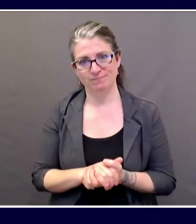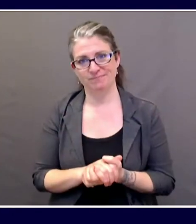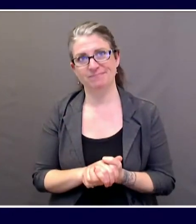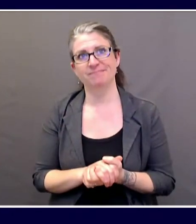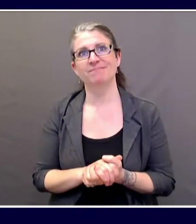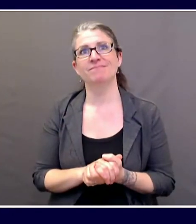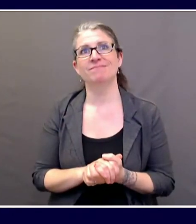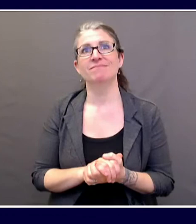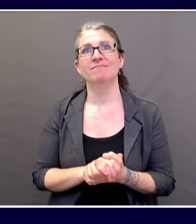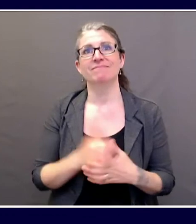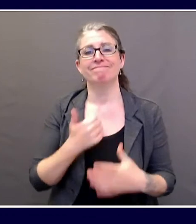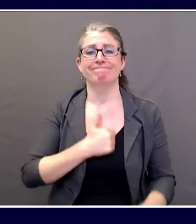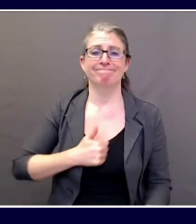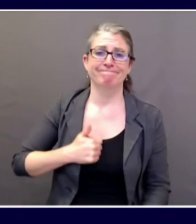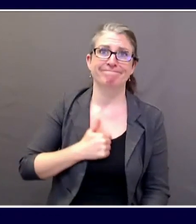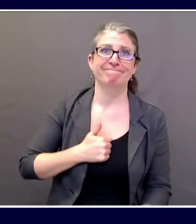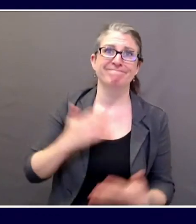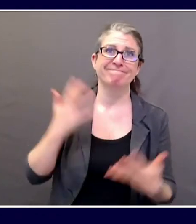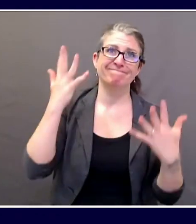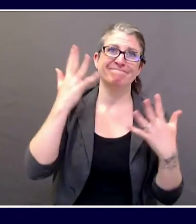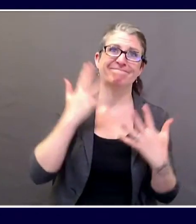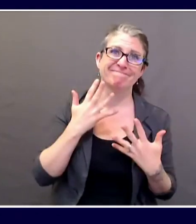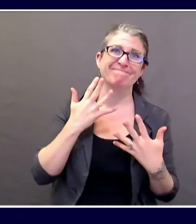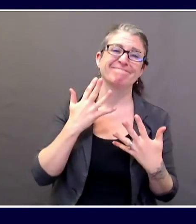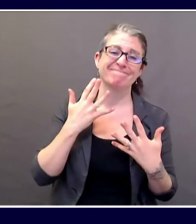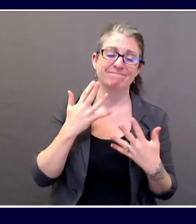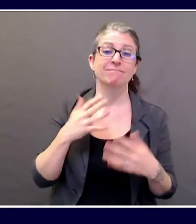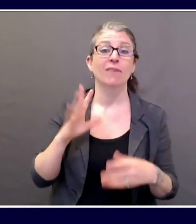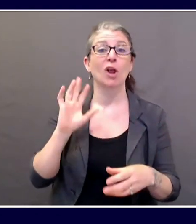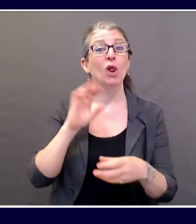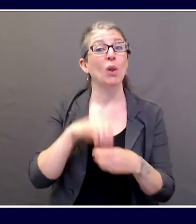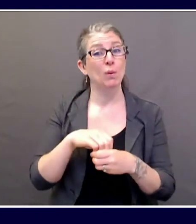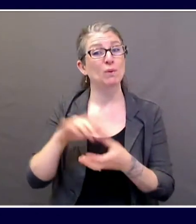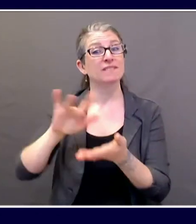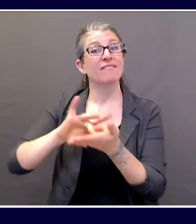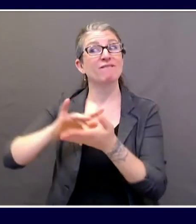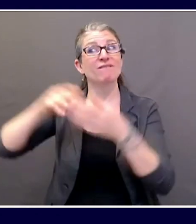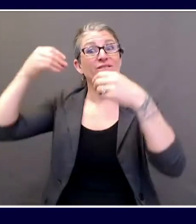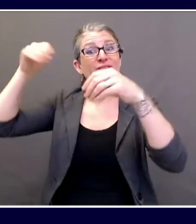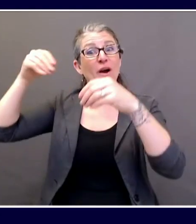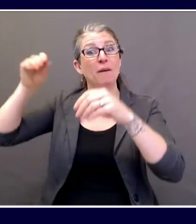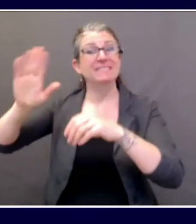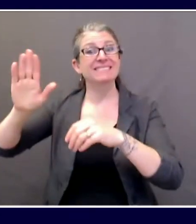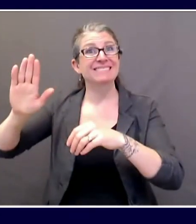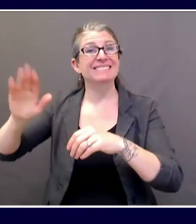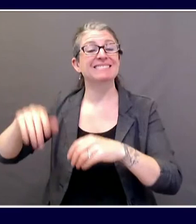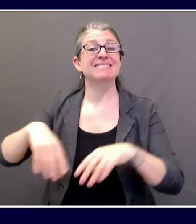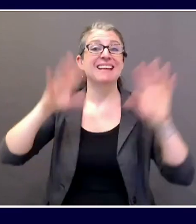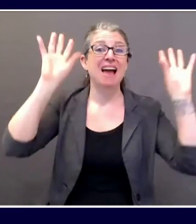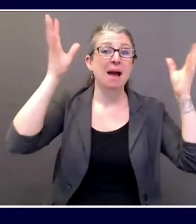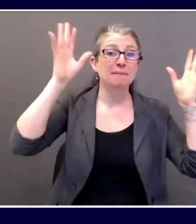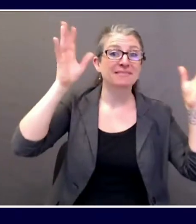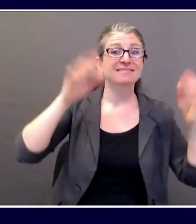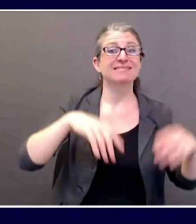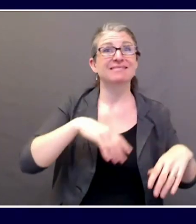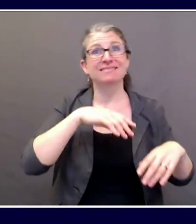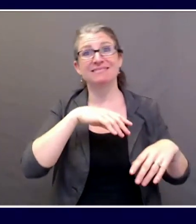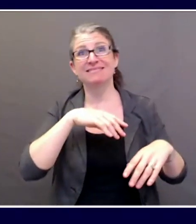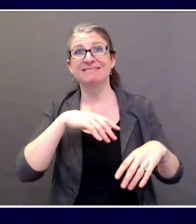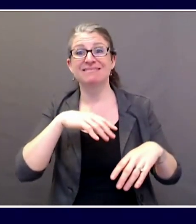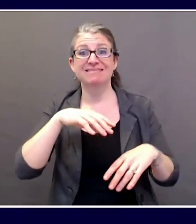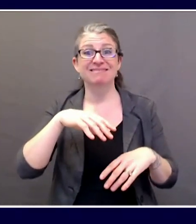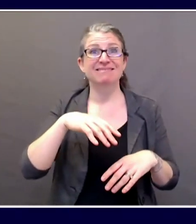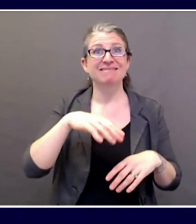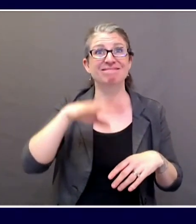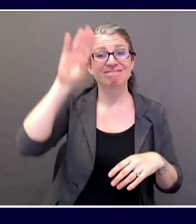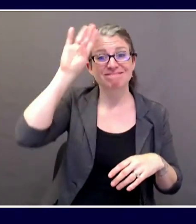medical providers, some independent pharmacies, EMS clinicians. It's not desirable. It is not ideal whatsoever.